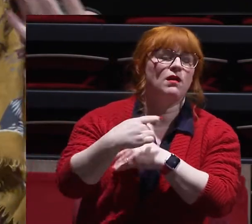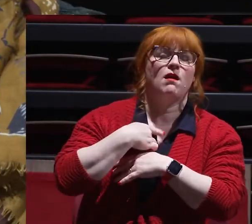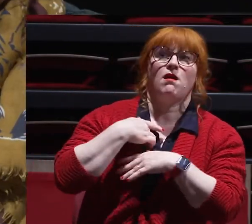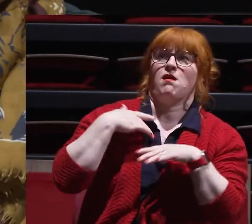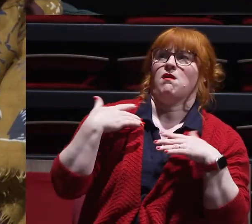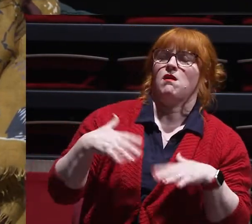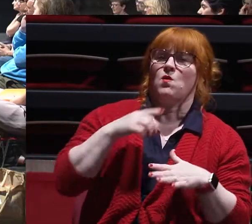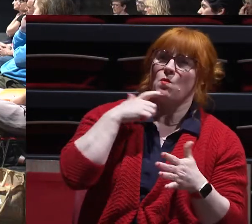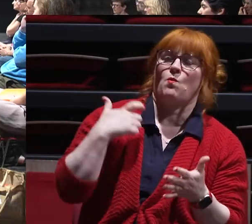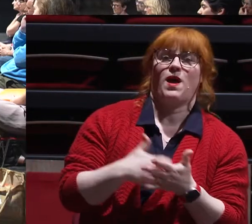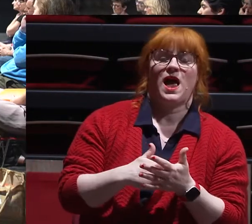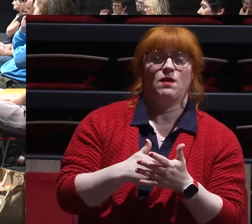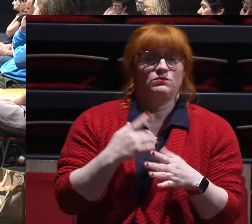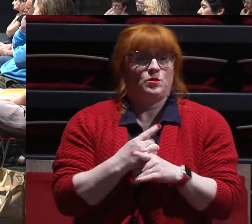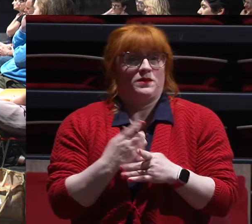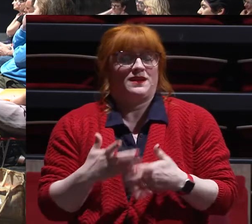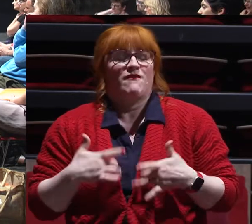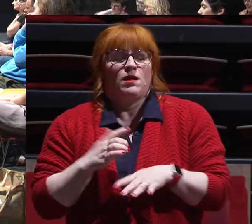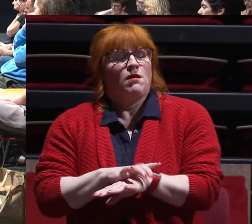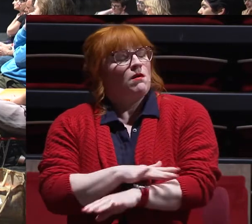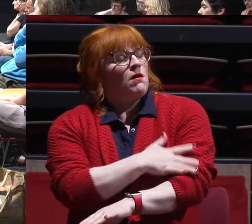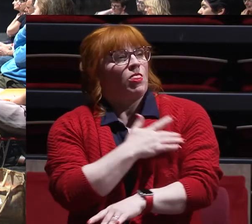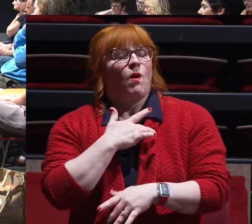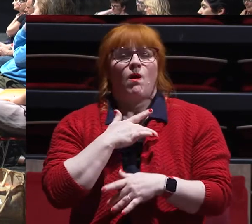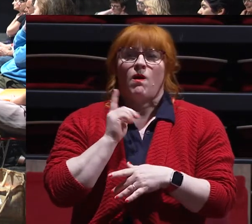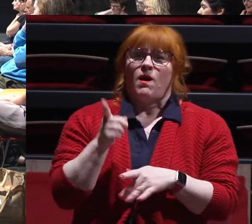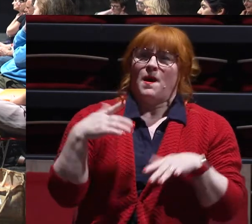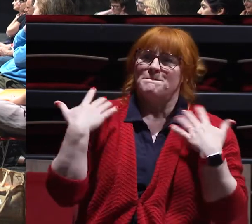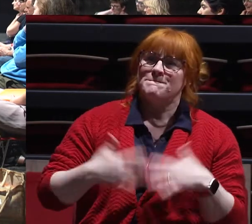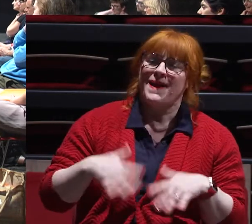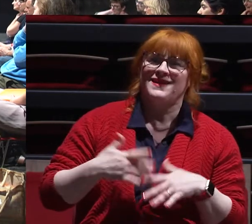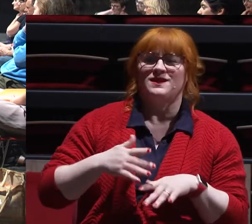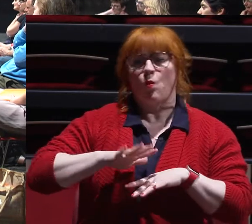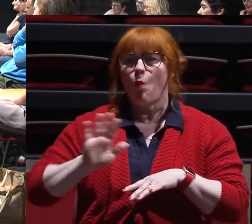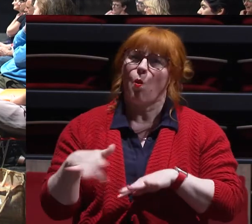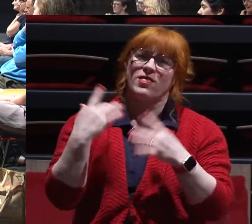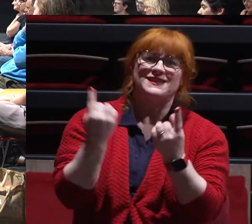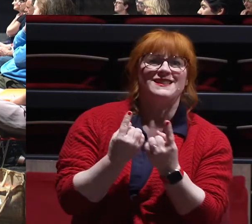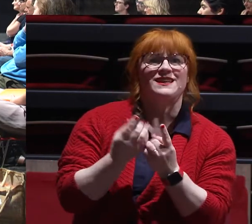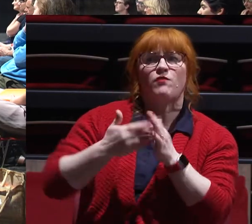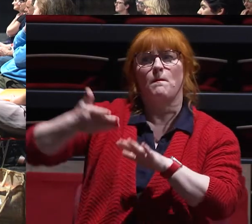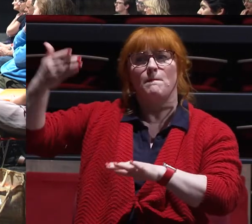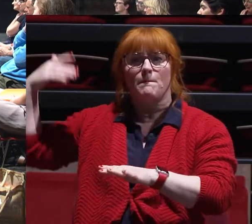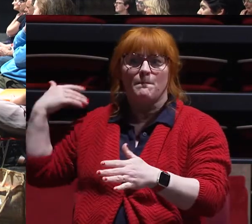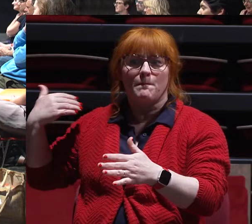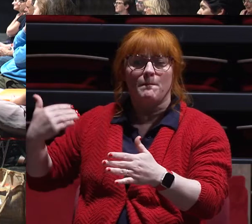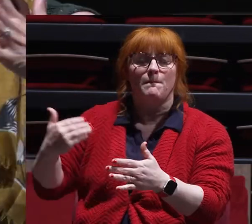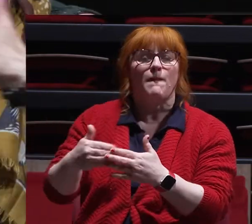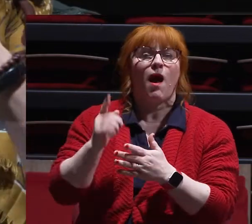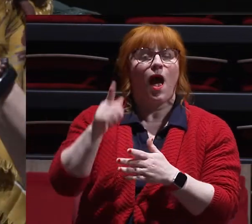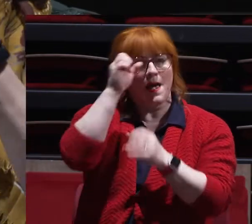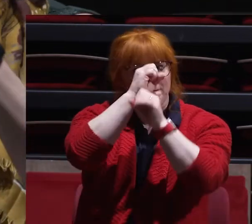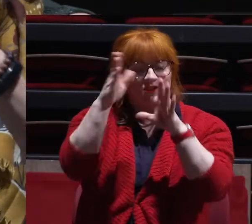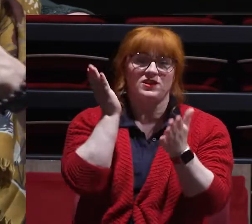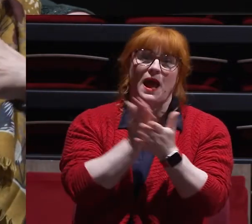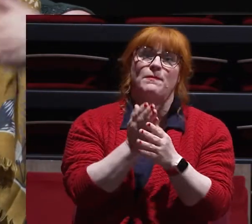been destroyed. And I was like, this is amazing. I'm even getting goosebumps talking about it. I was like, this is amazing. Oh my goodness, that